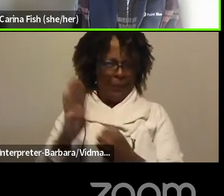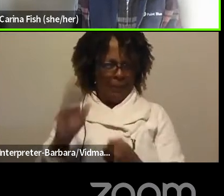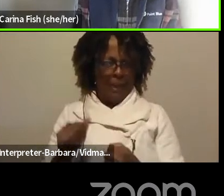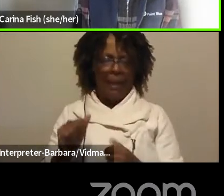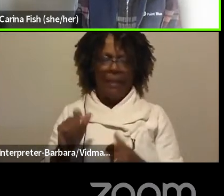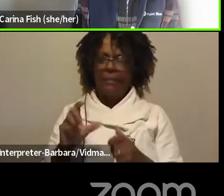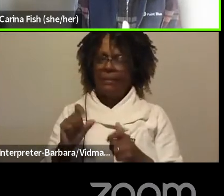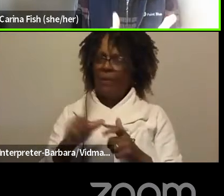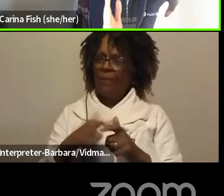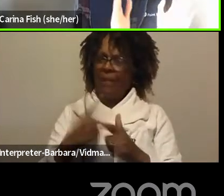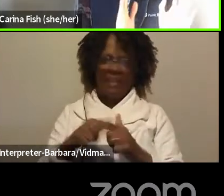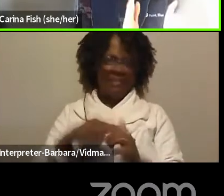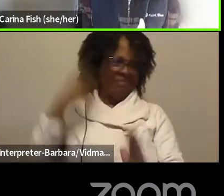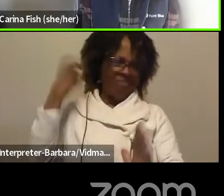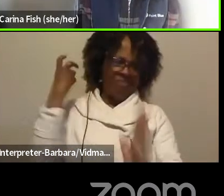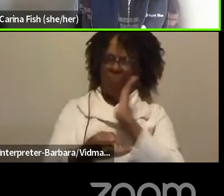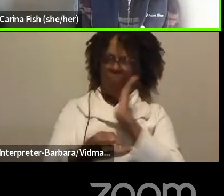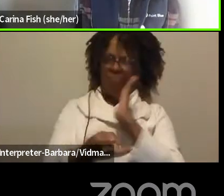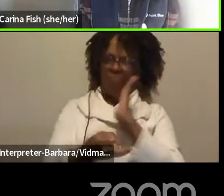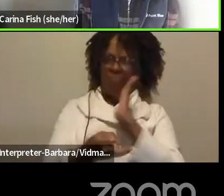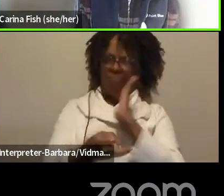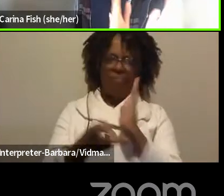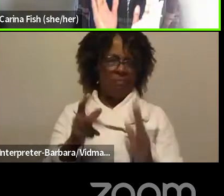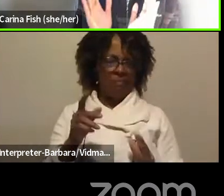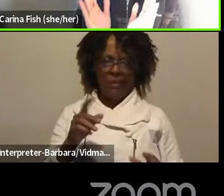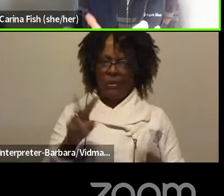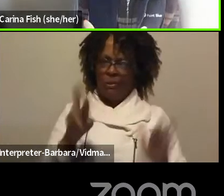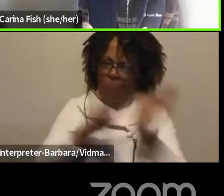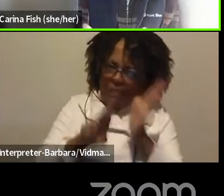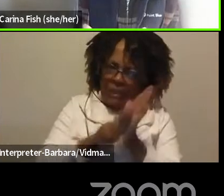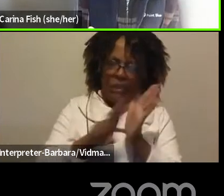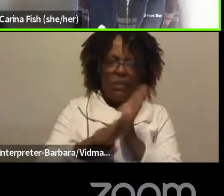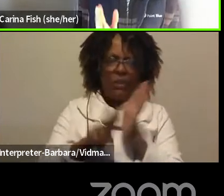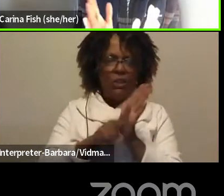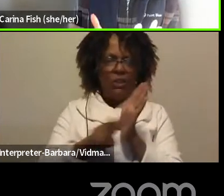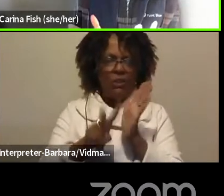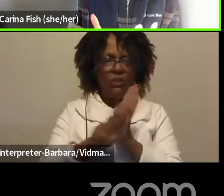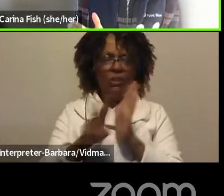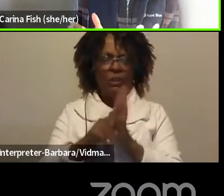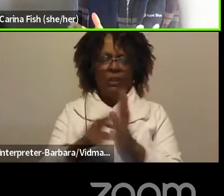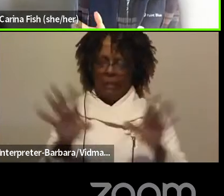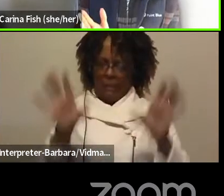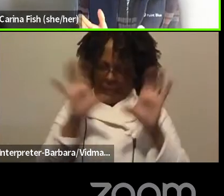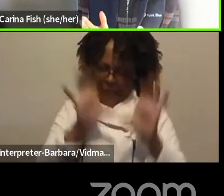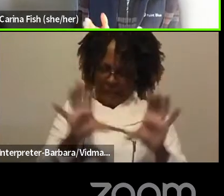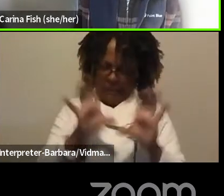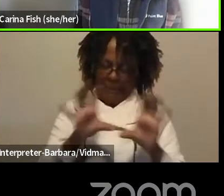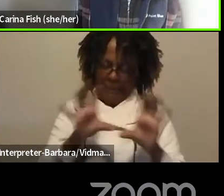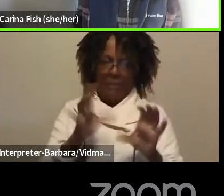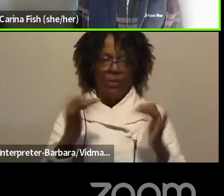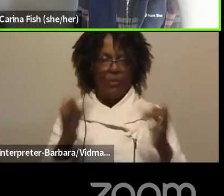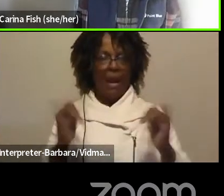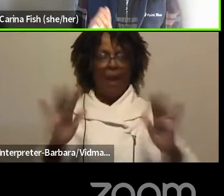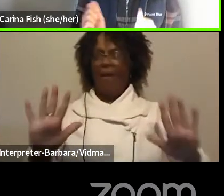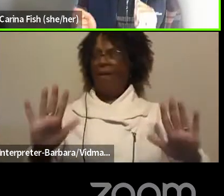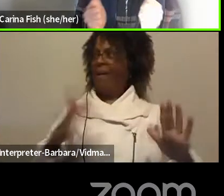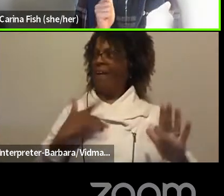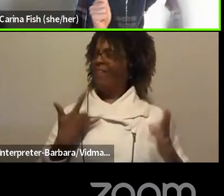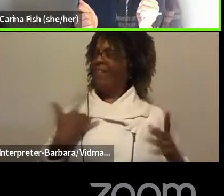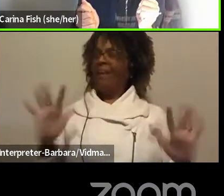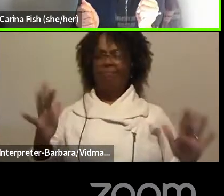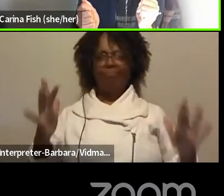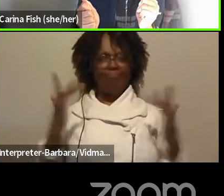research, and I just, you know, said, okay, maybe my grades from undergrad aren't great, but I will plug into my research, and that will be the spot where I'm shining. So